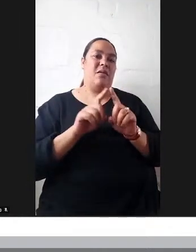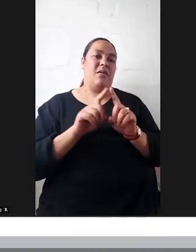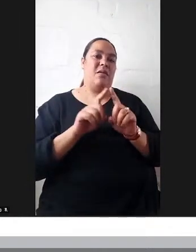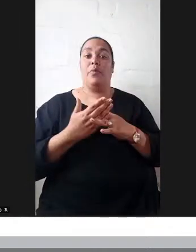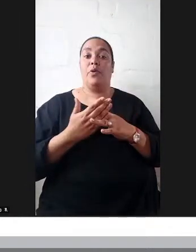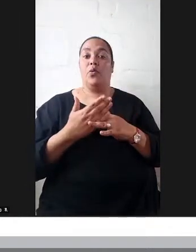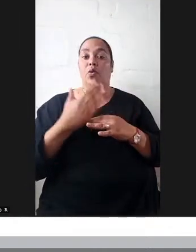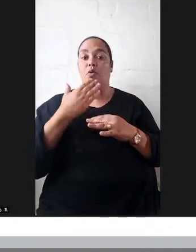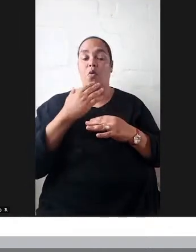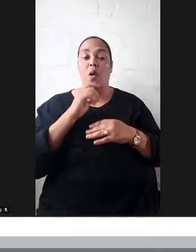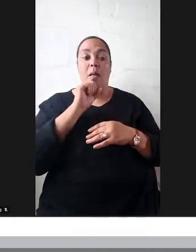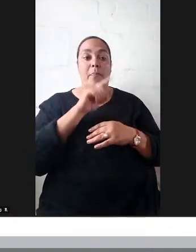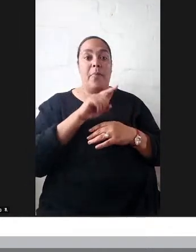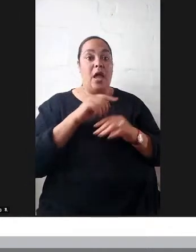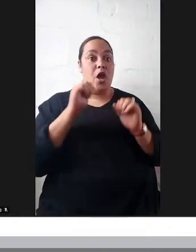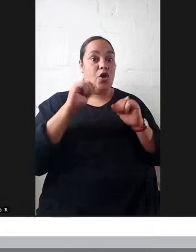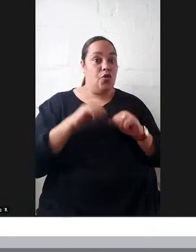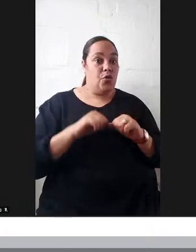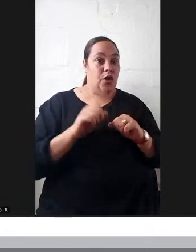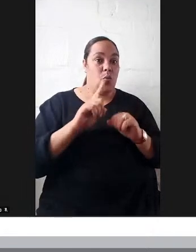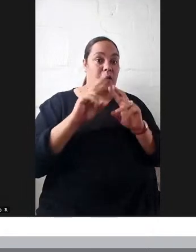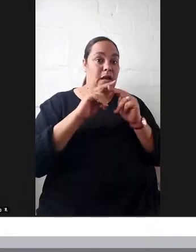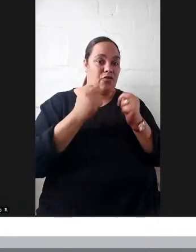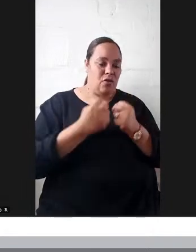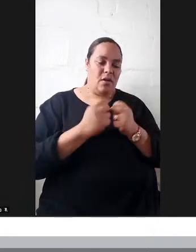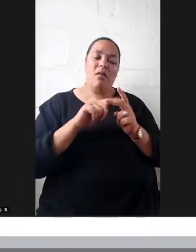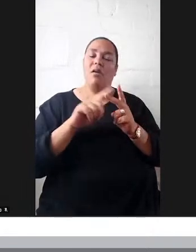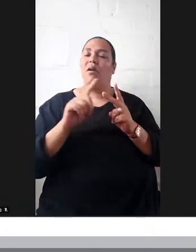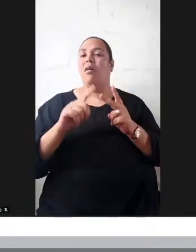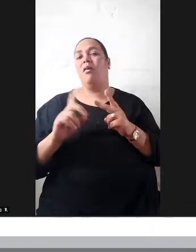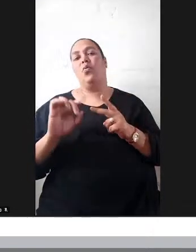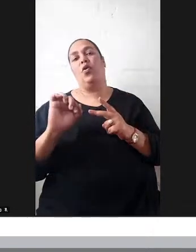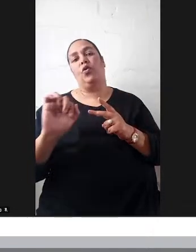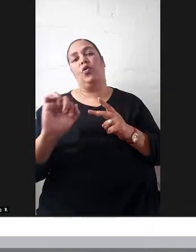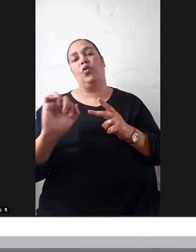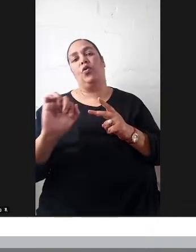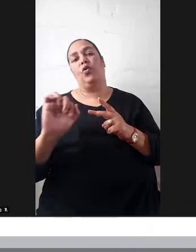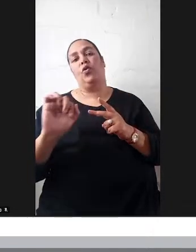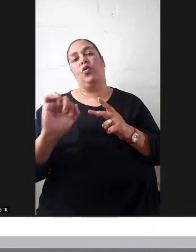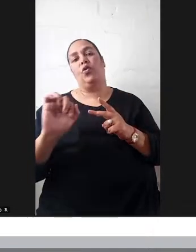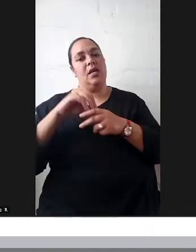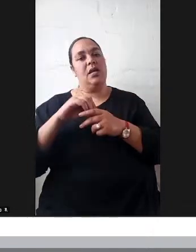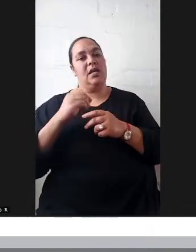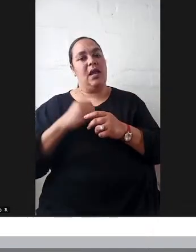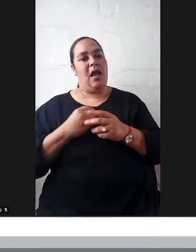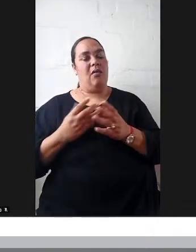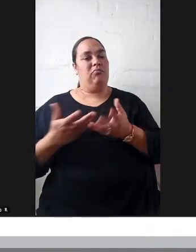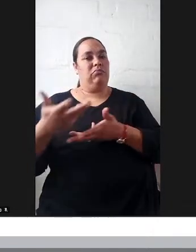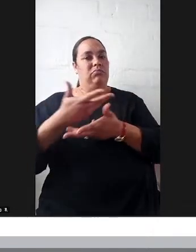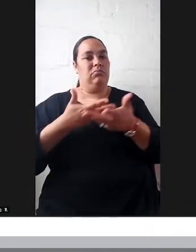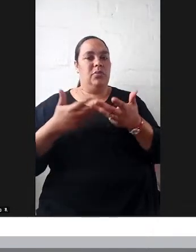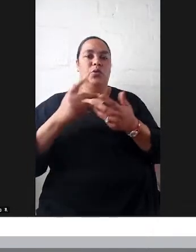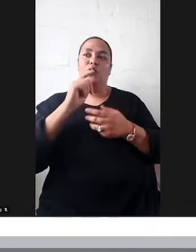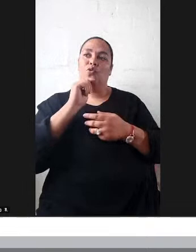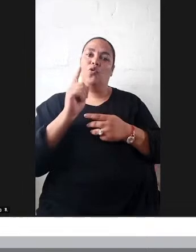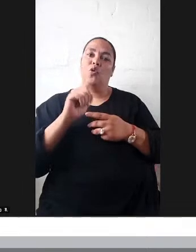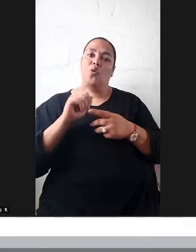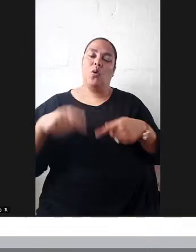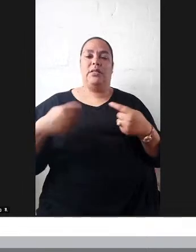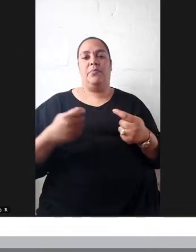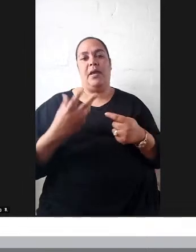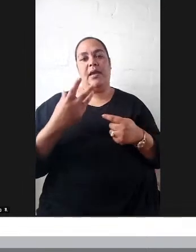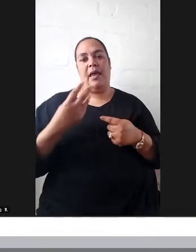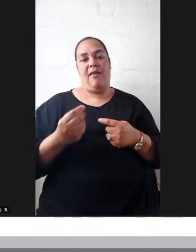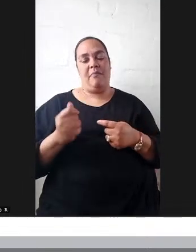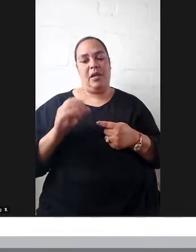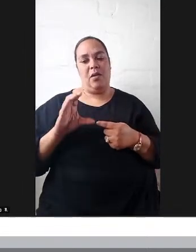has been agreed upon nationally and what then we do have in our coffers to actually spend. But thanks